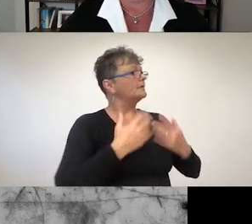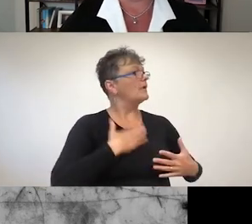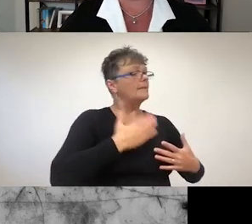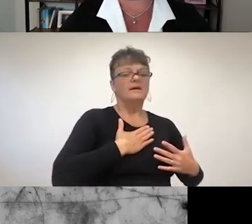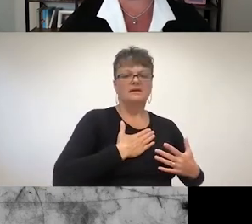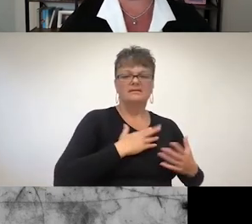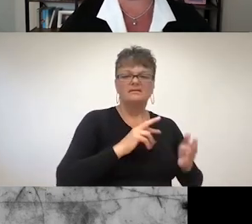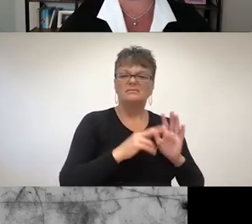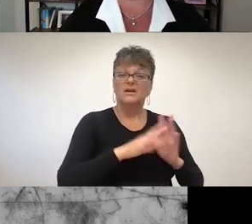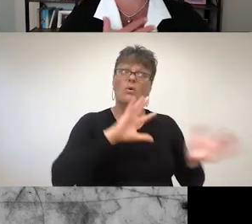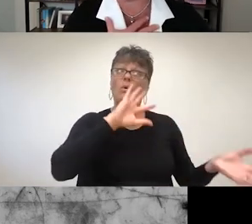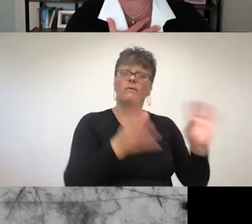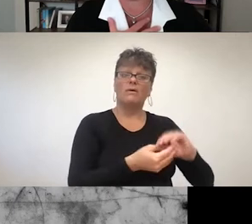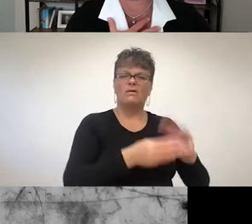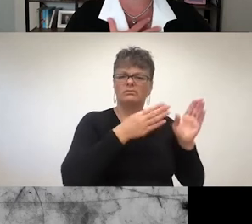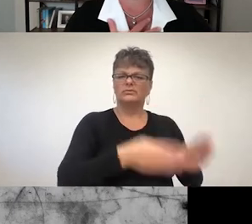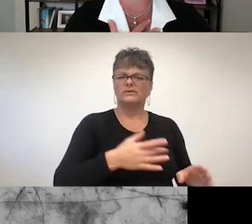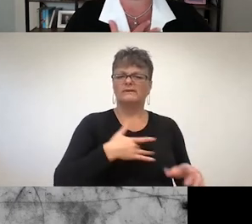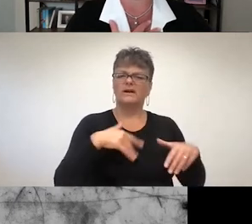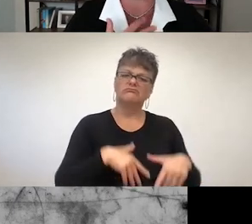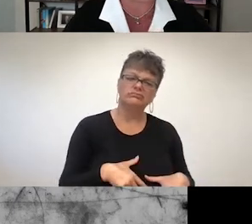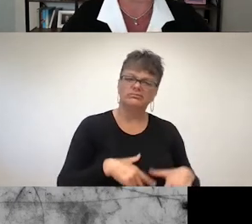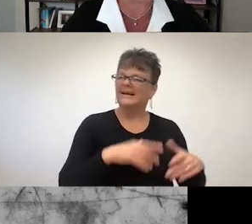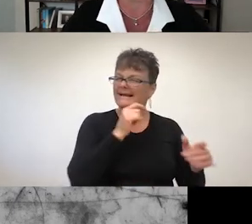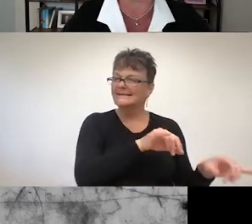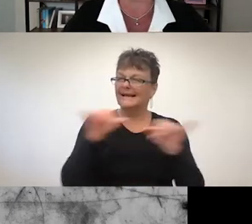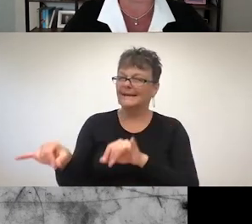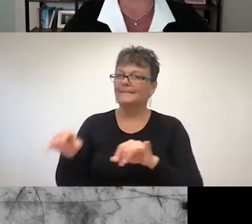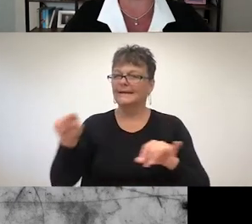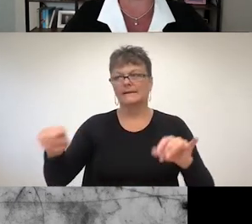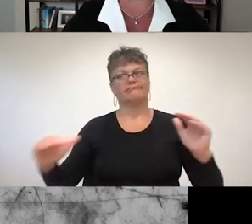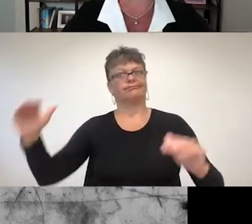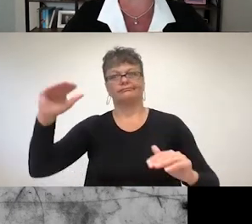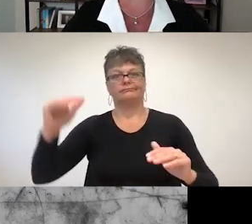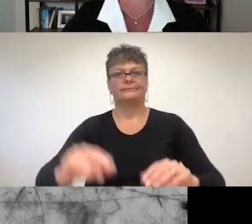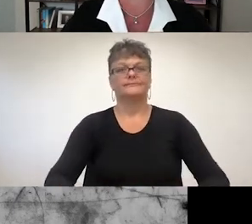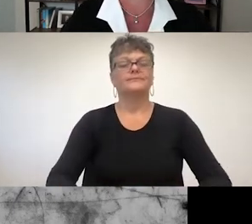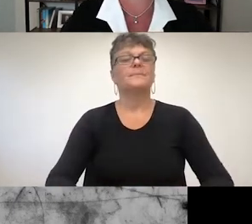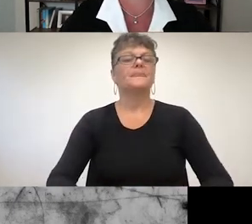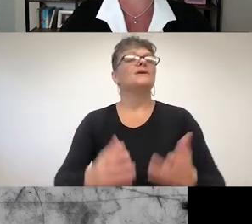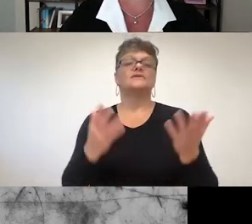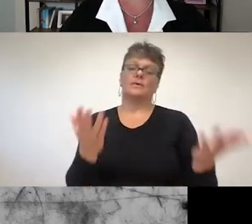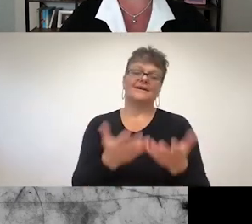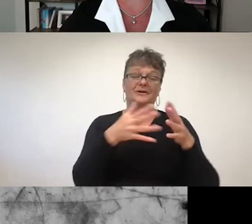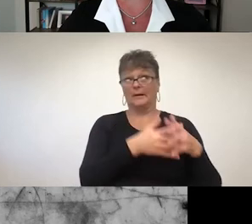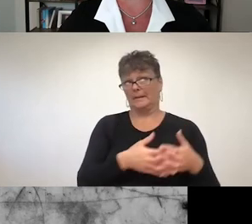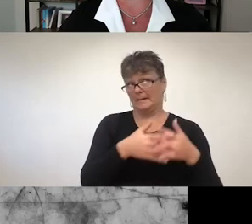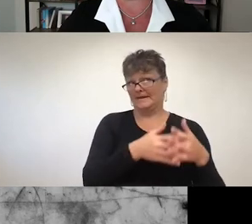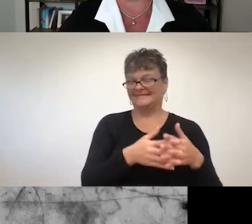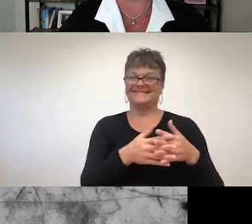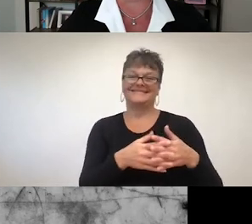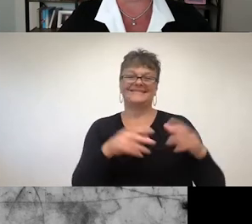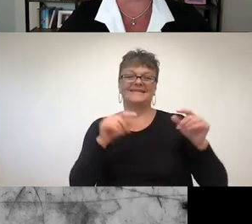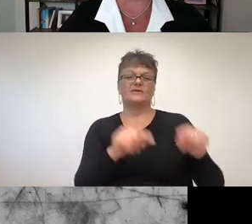well-being. And you know, here in the United States, we are well known for our rugged individualism. And so I do believe